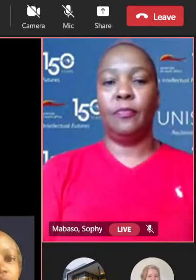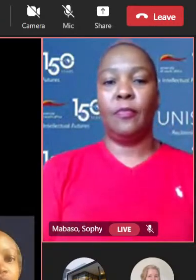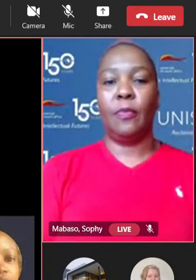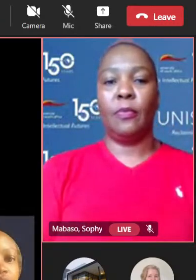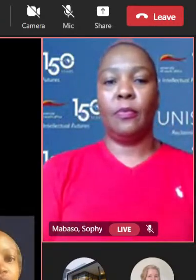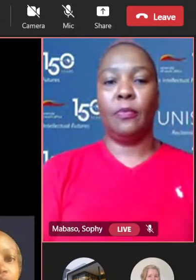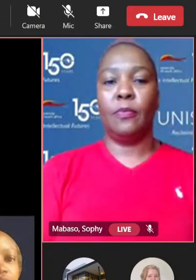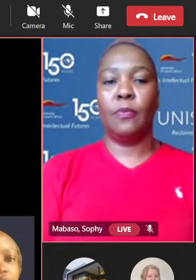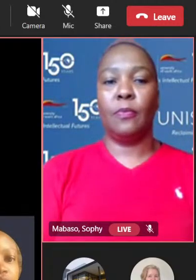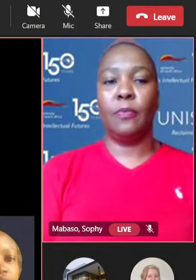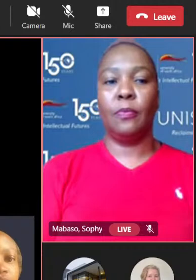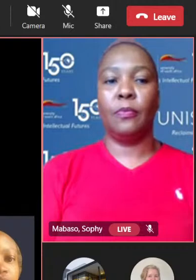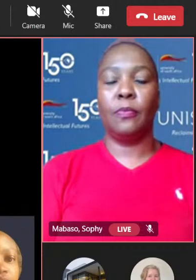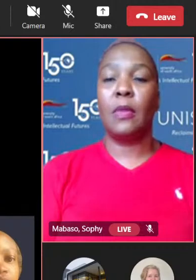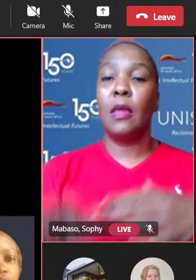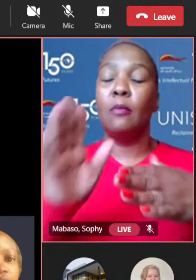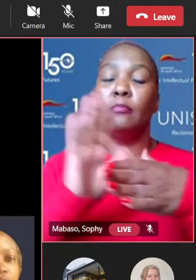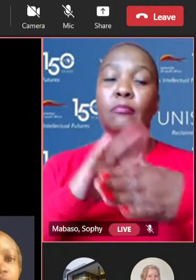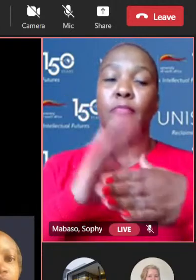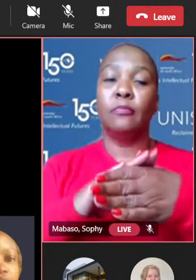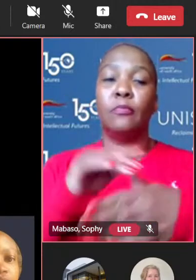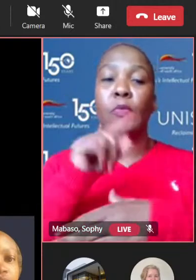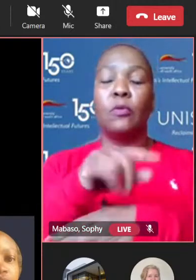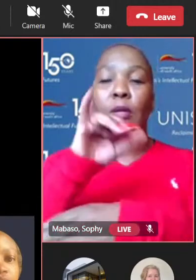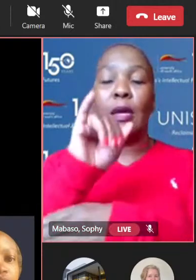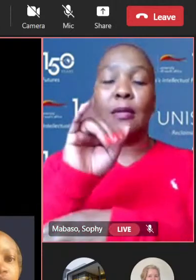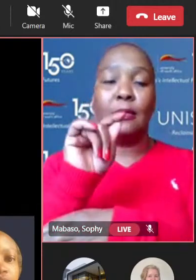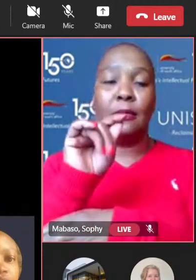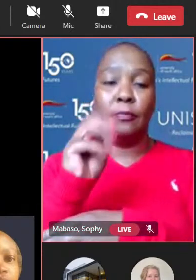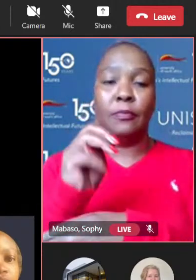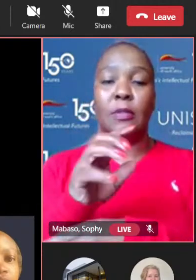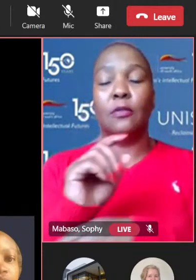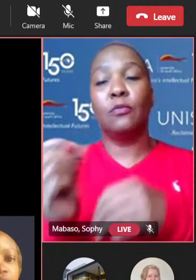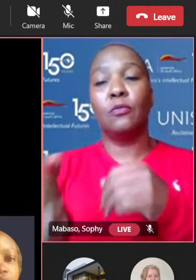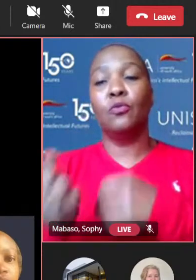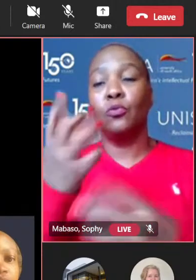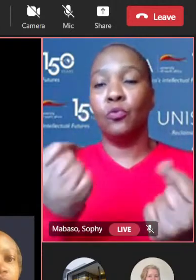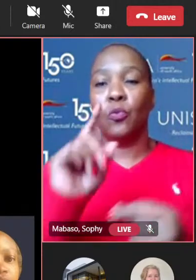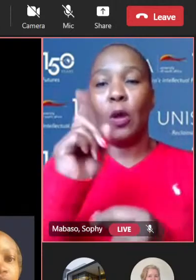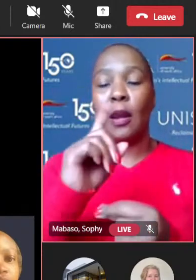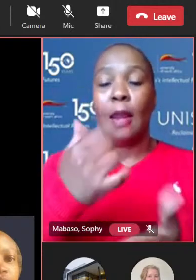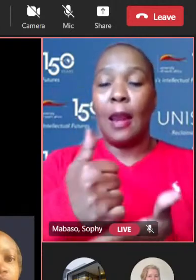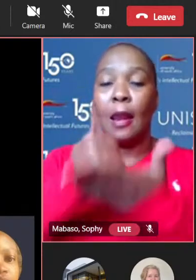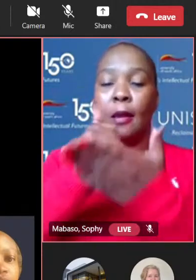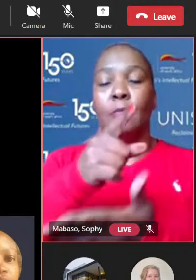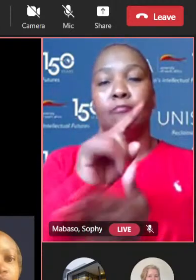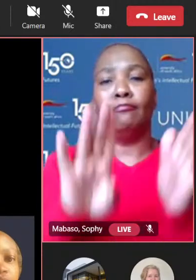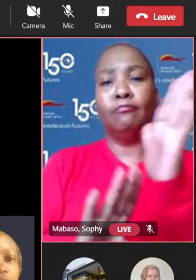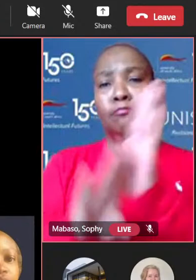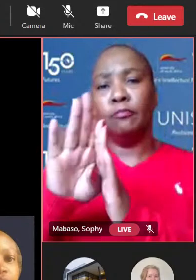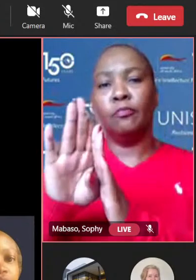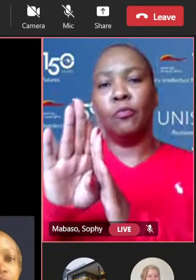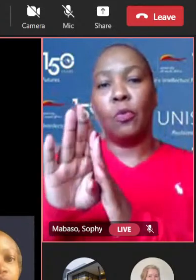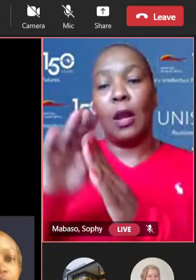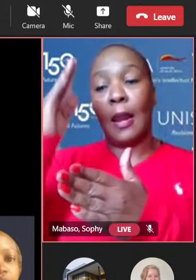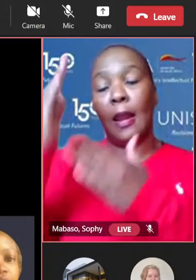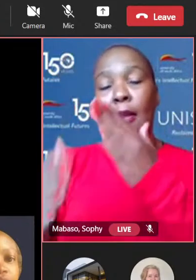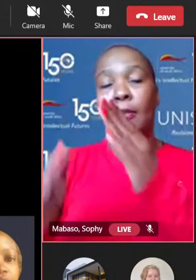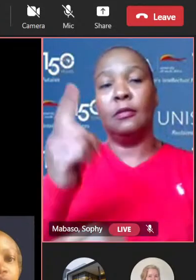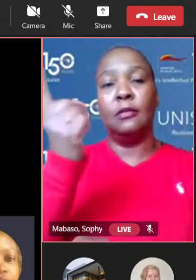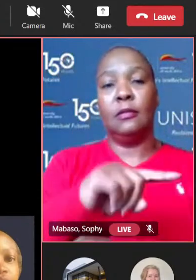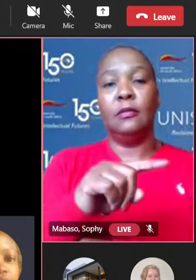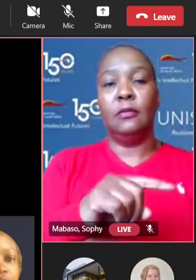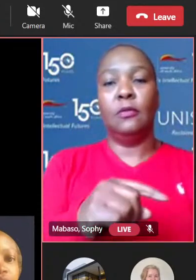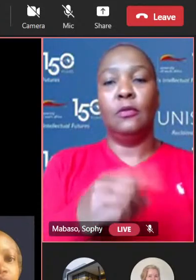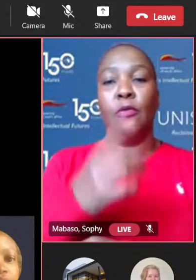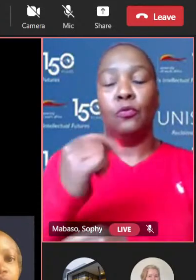The purpose of the ITM is really to help you succeed so that at the end of the day, you